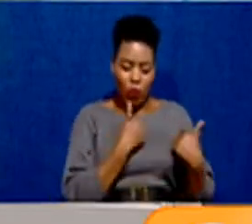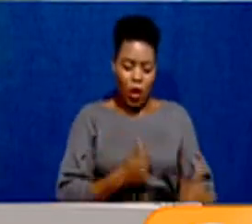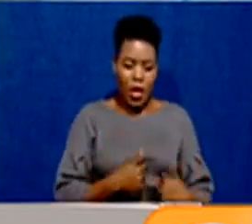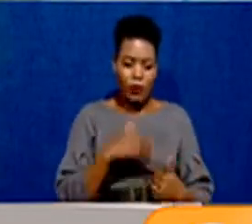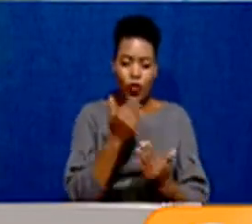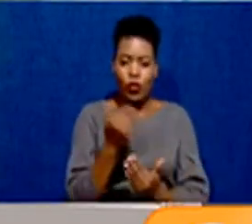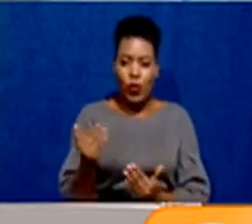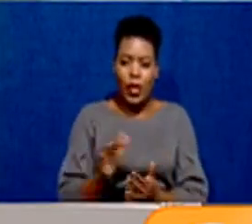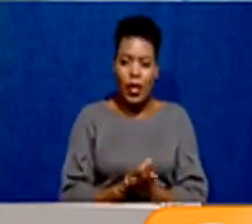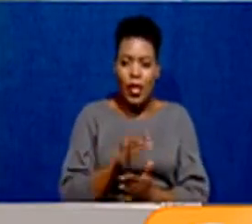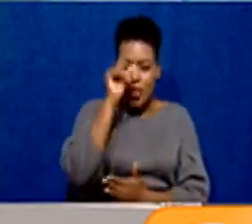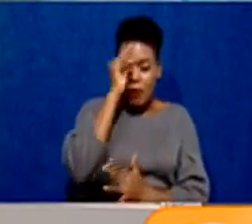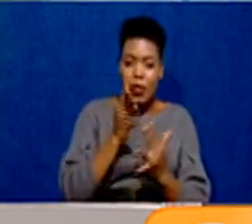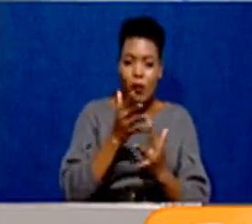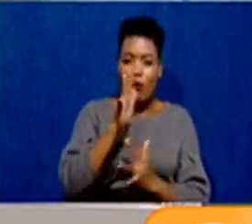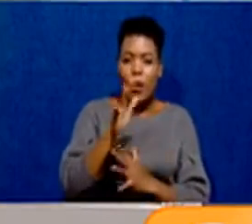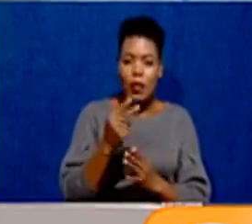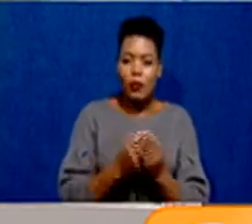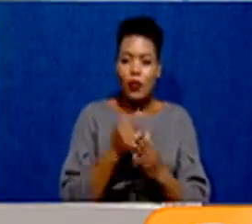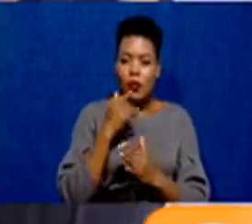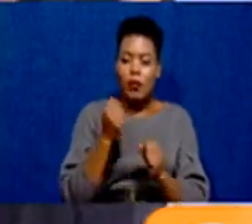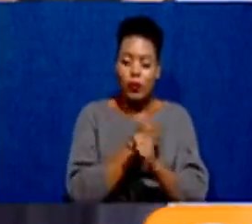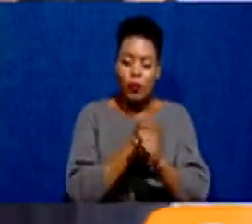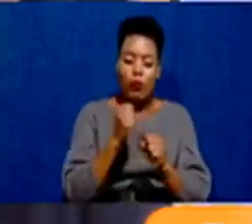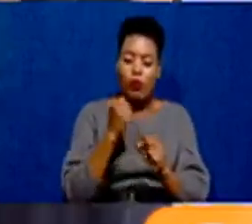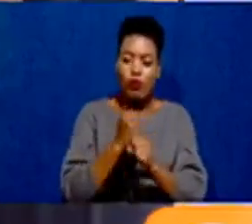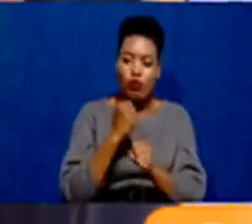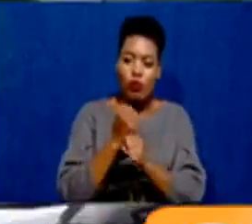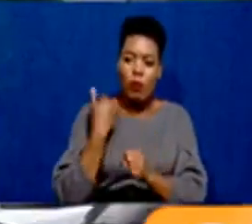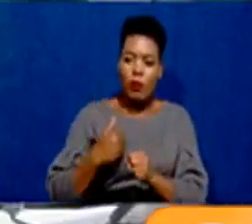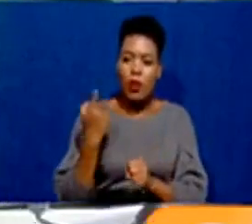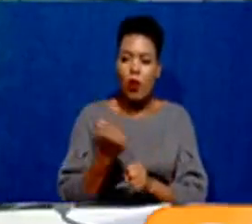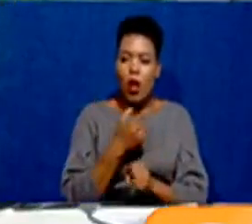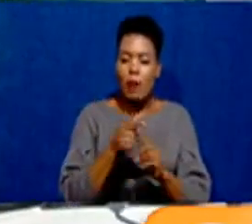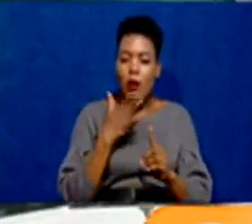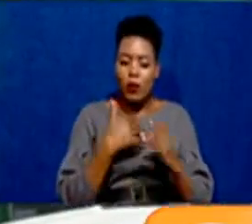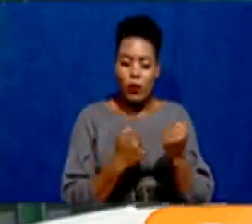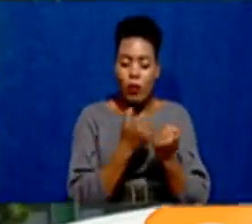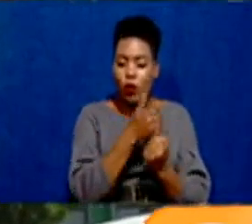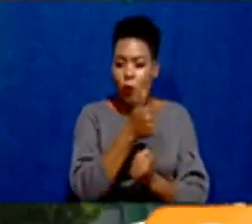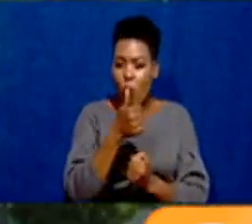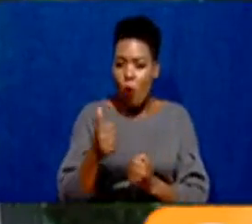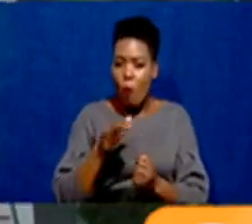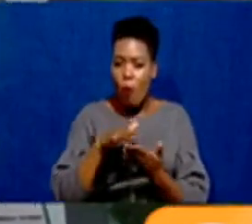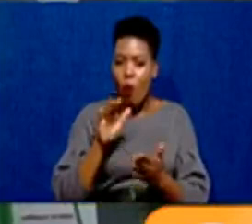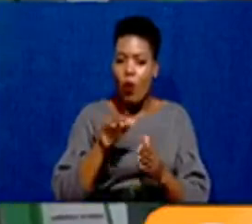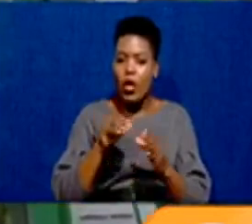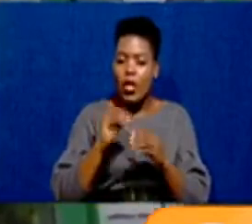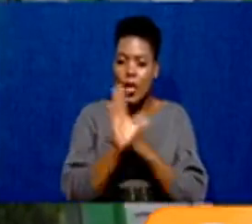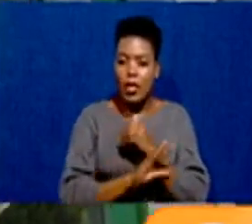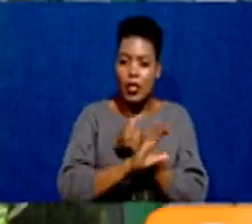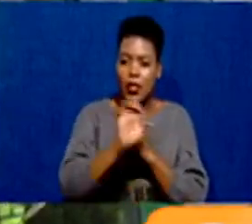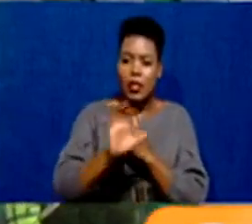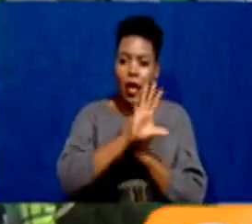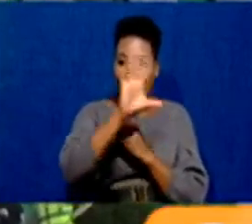The Slovakia government, through Slovak Aid, will not only perform procedures on specific diagnoses in Kenya, but also across East